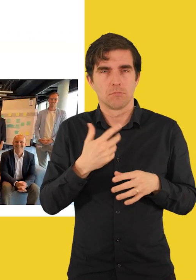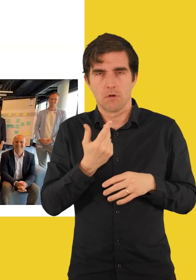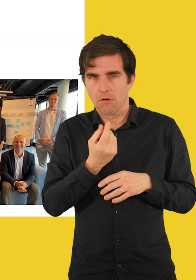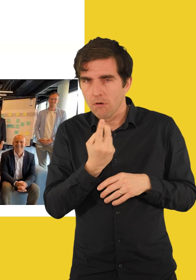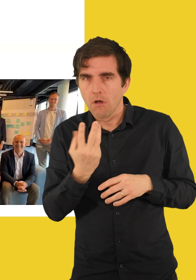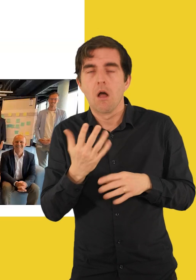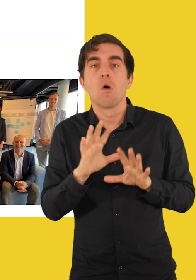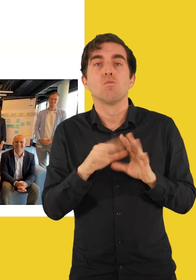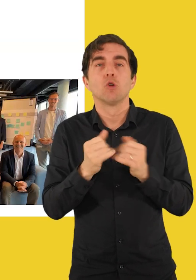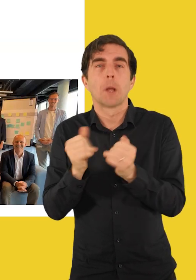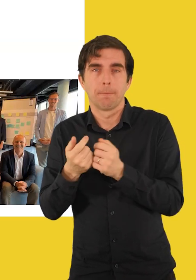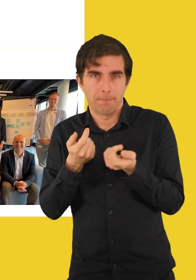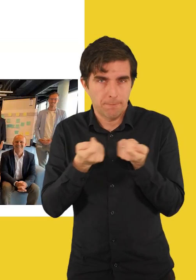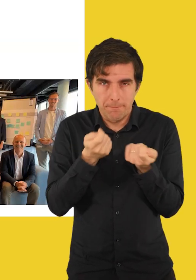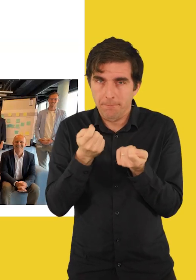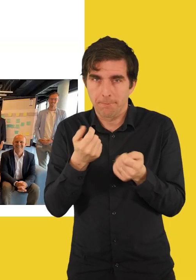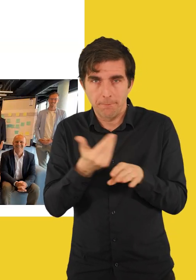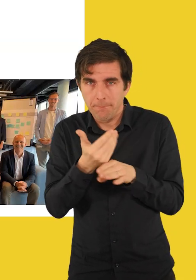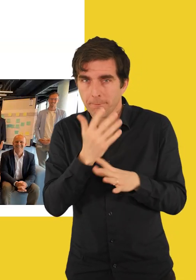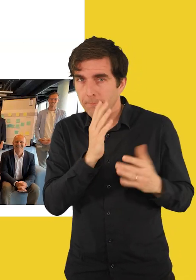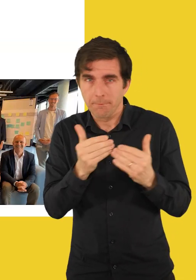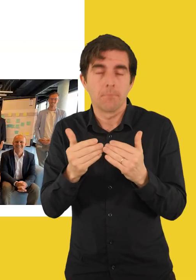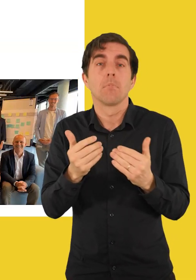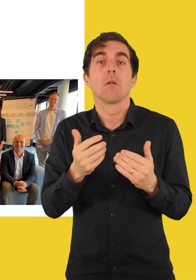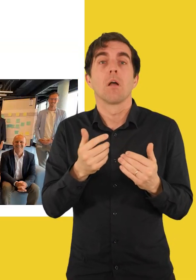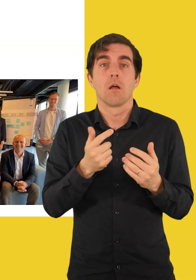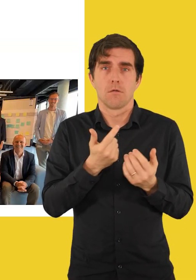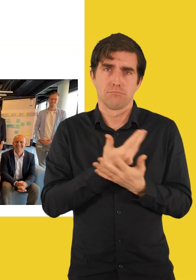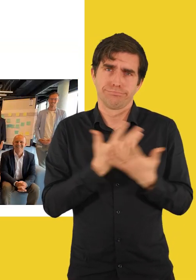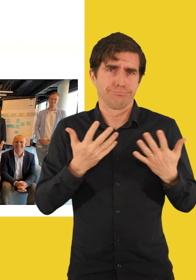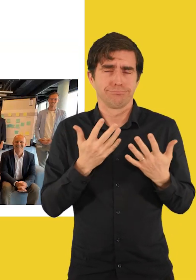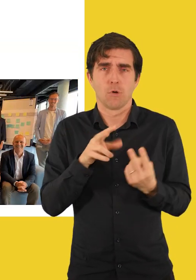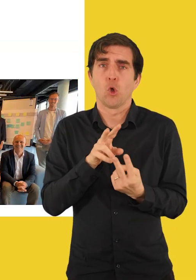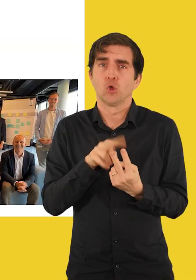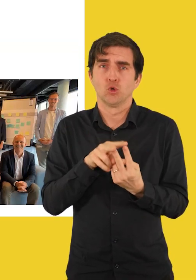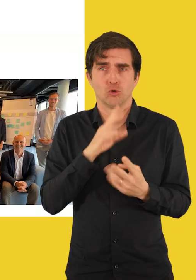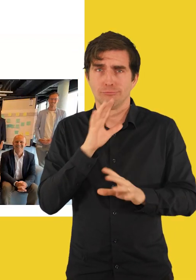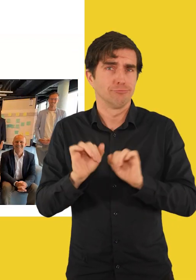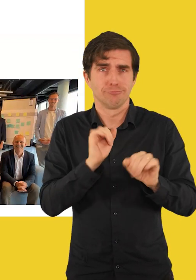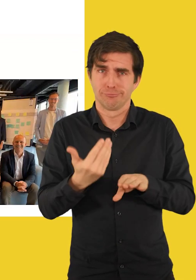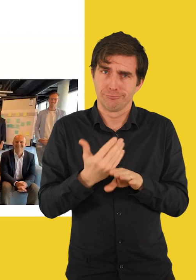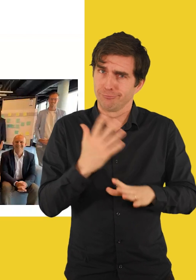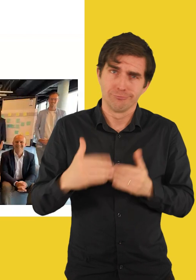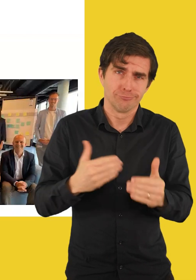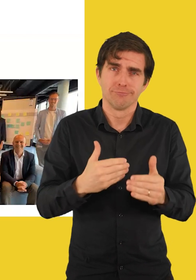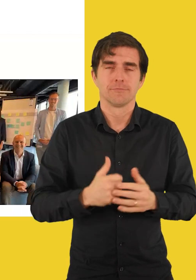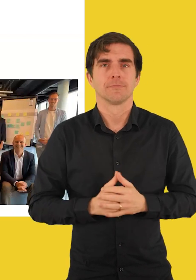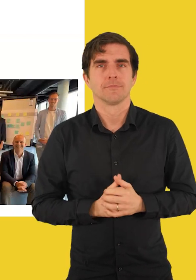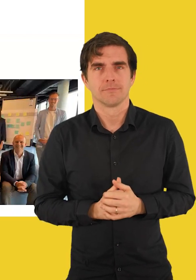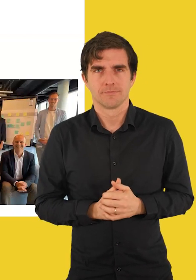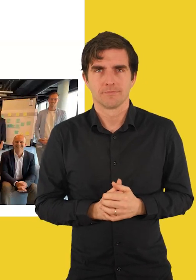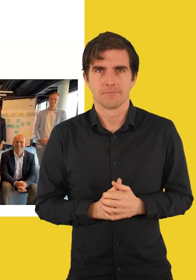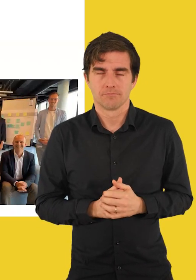have run a couple of workshops with those actors by mainly doing